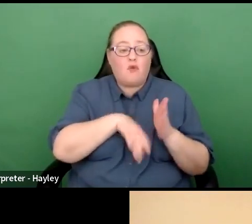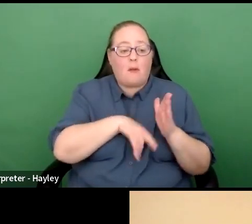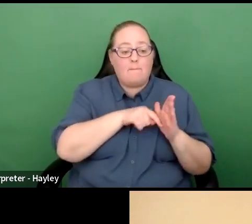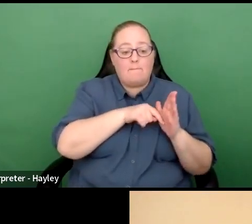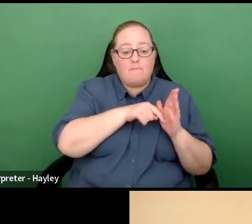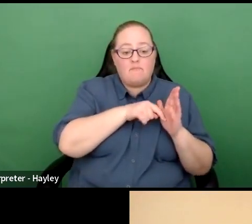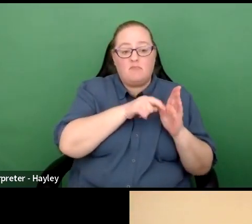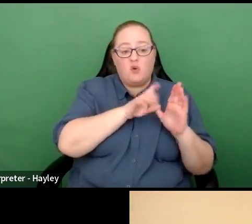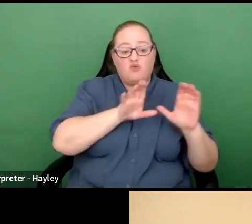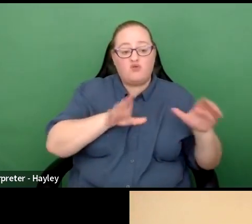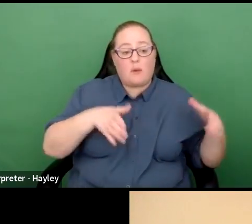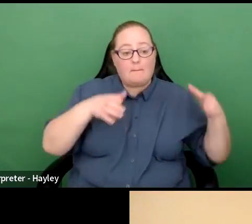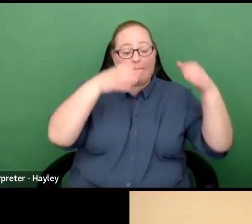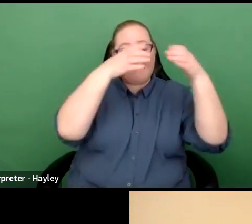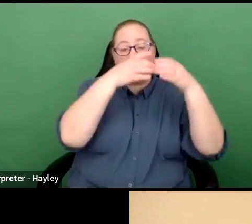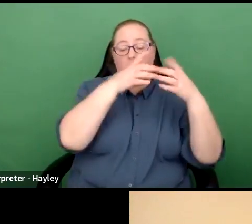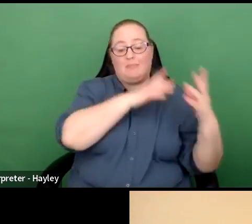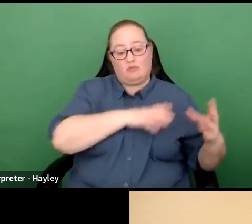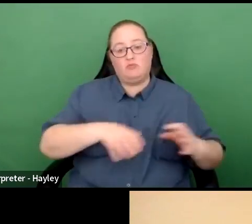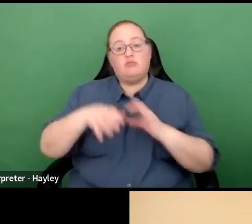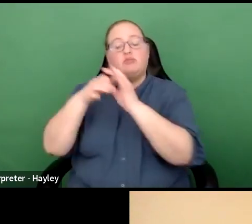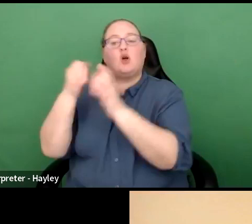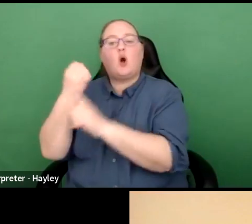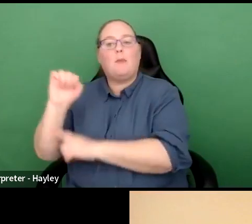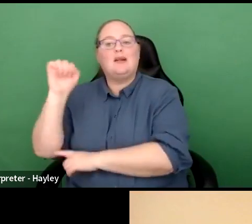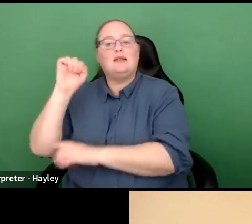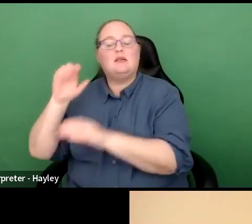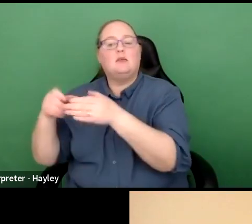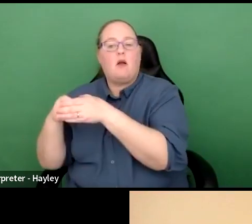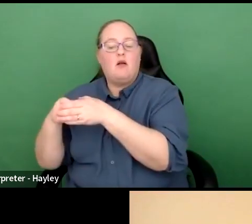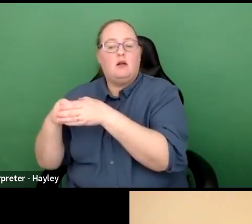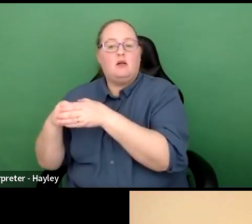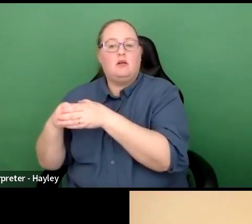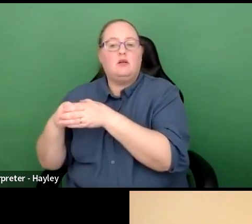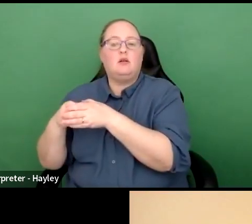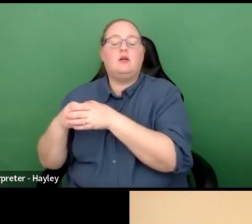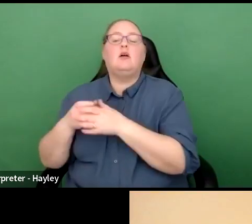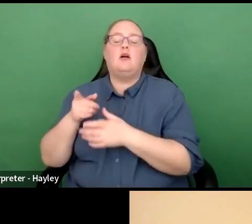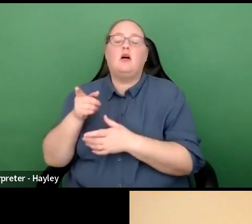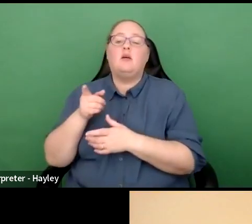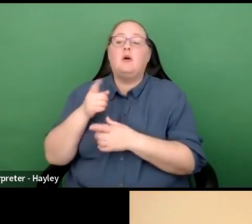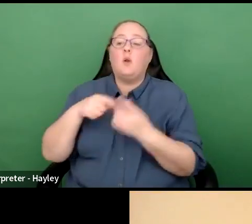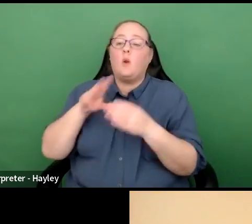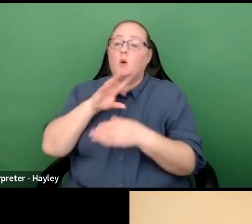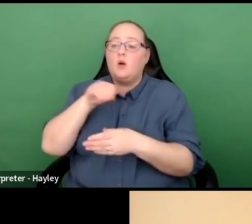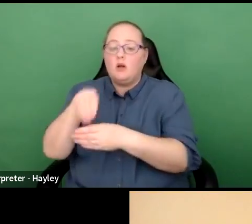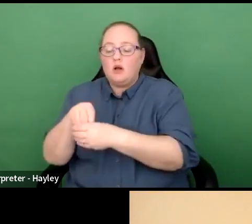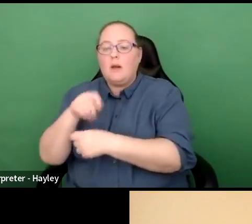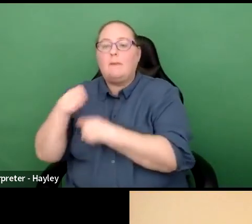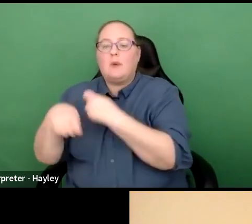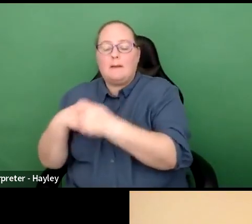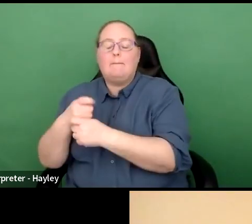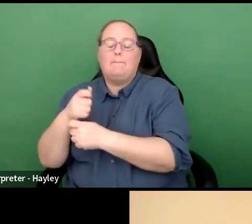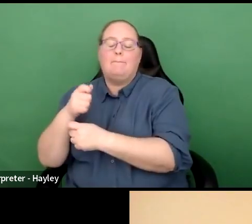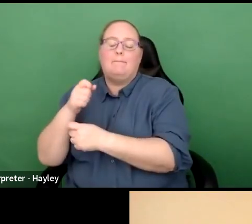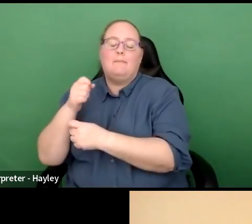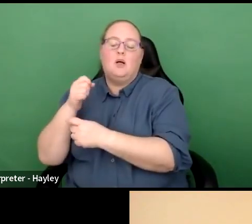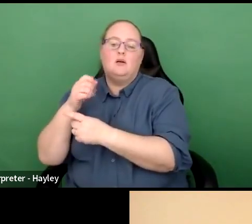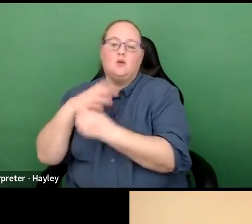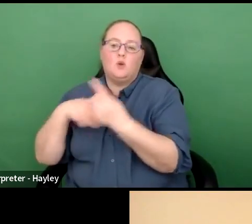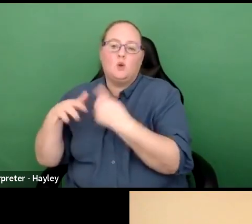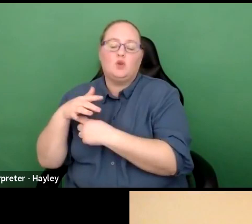who did join the Communist Party, that had a kind of socializing effect on them, and they became more pro-regime than those